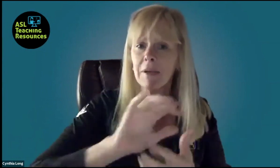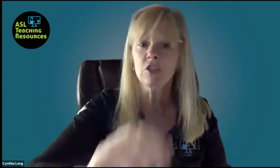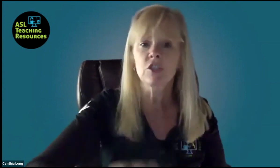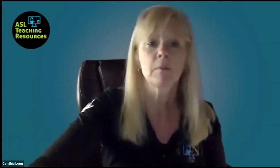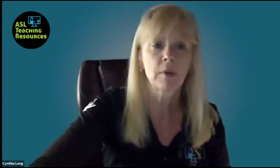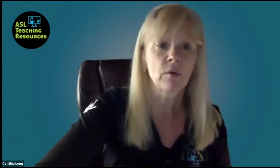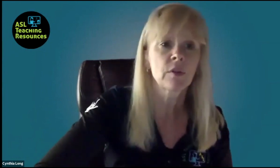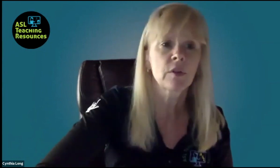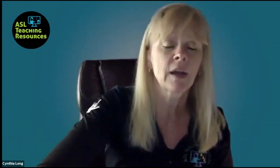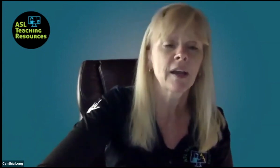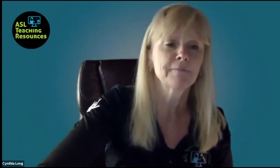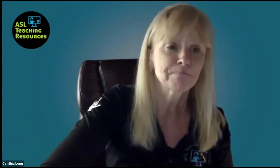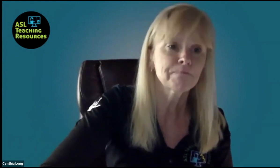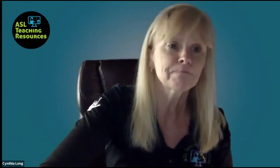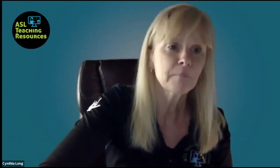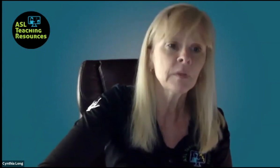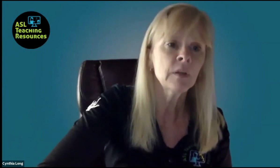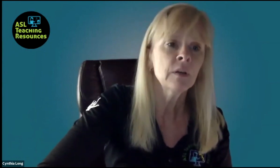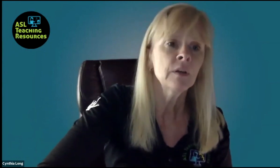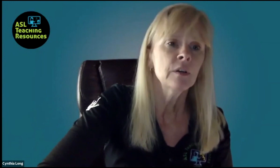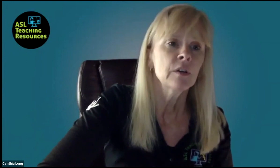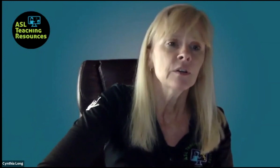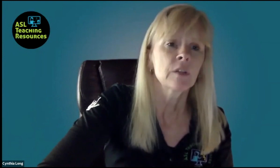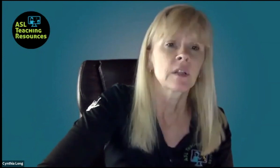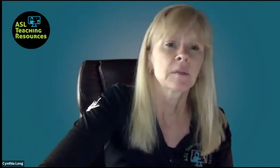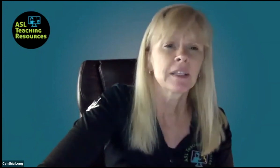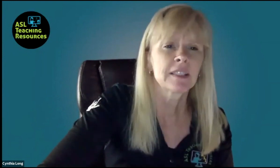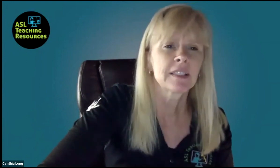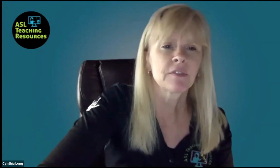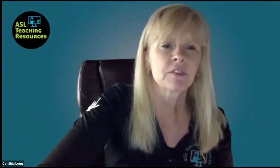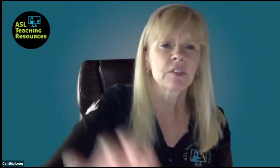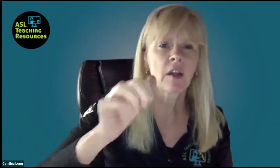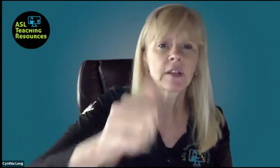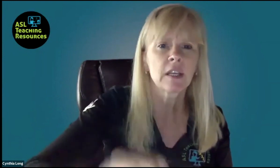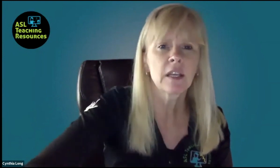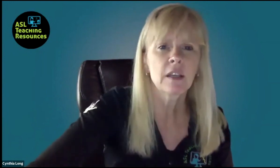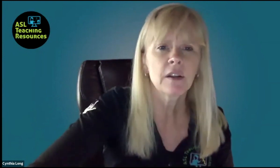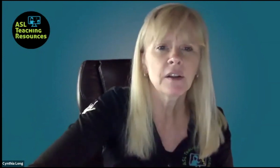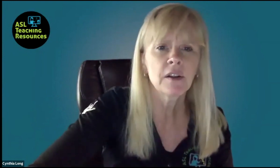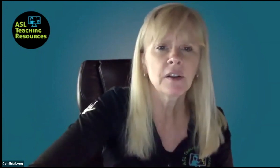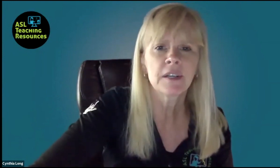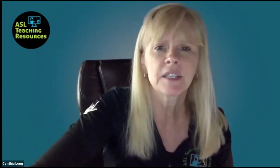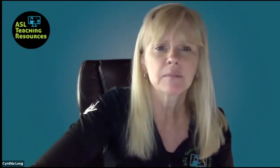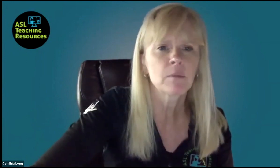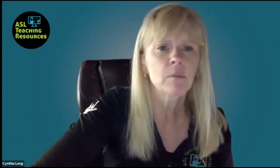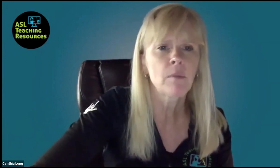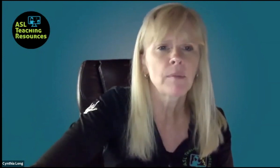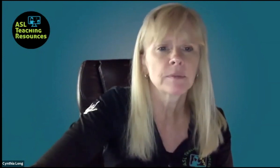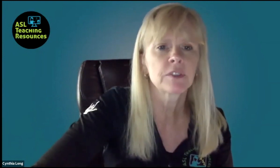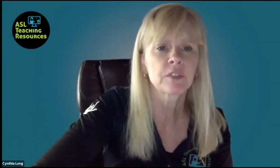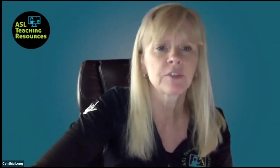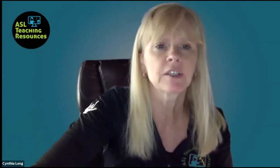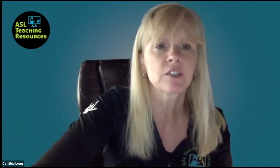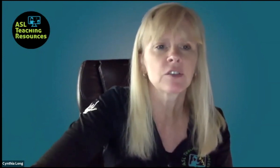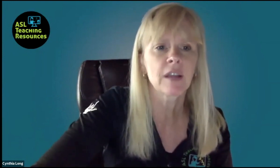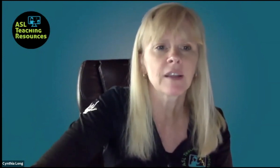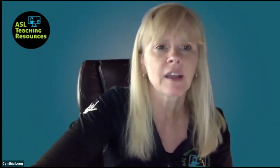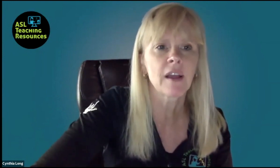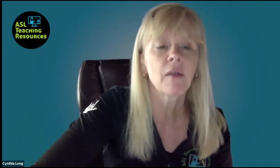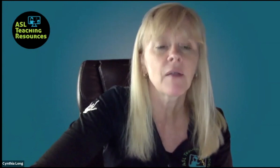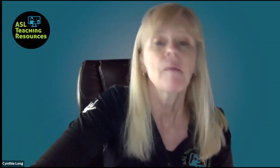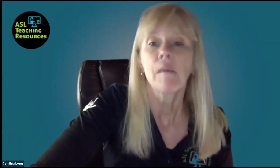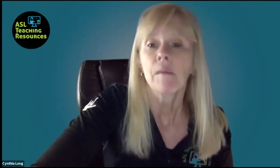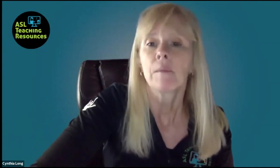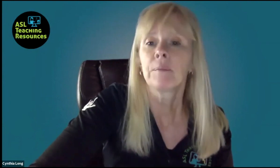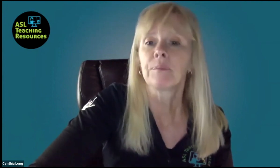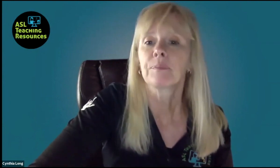do a mixture of both. Okay, let me see if there's other thing here. Certificates, you got that.